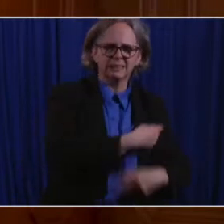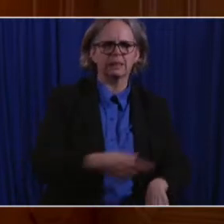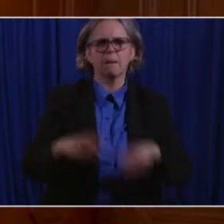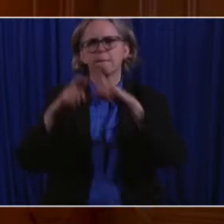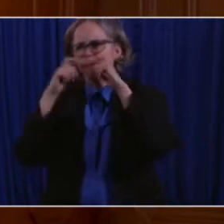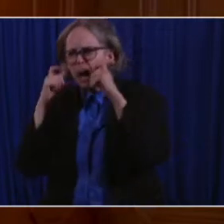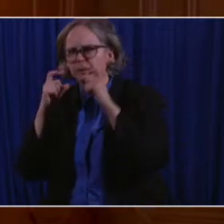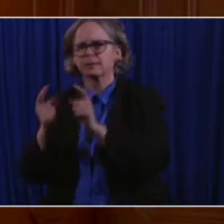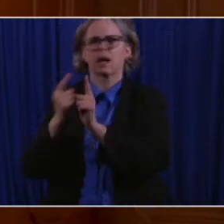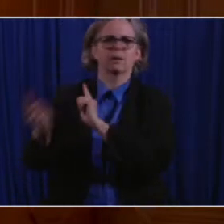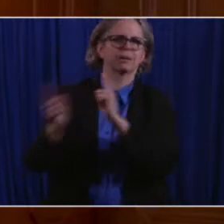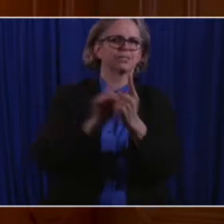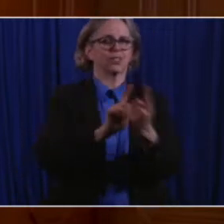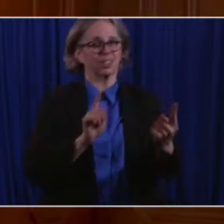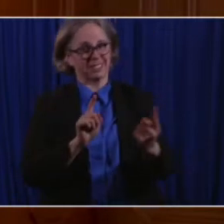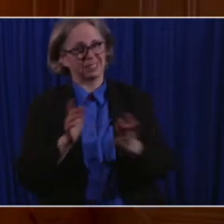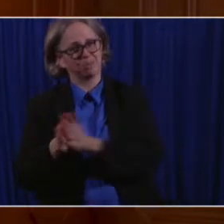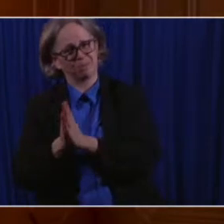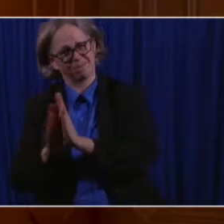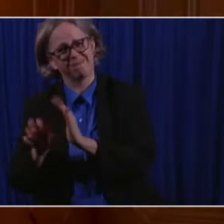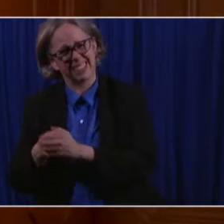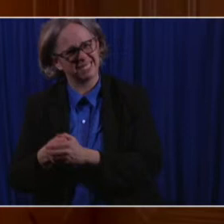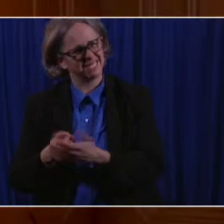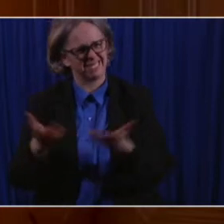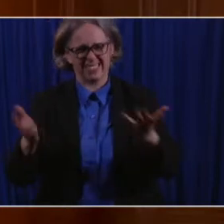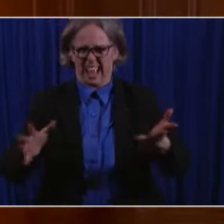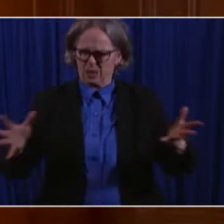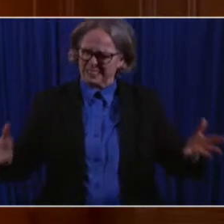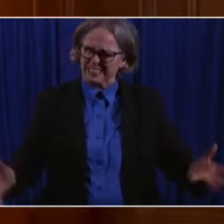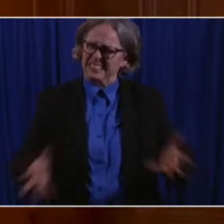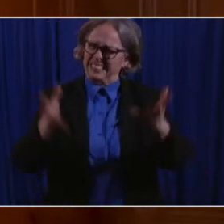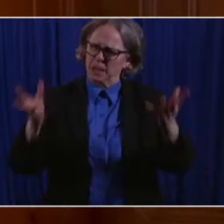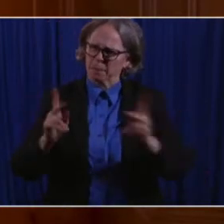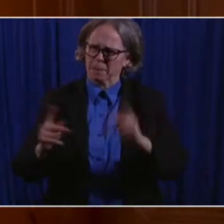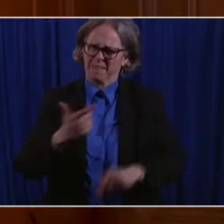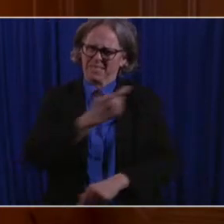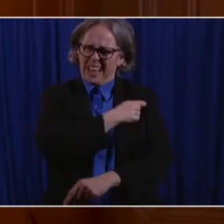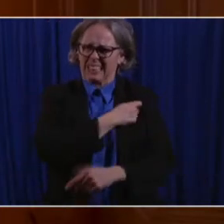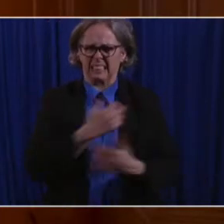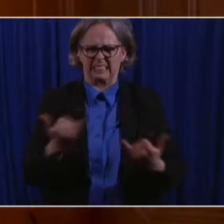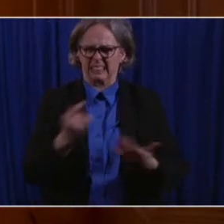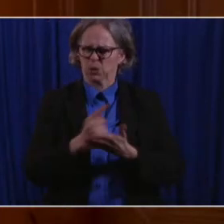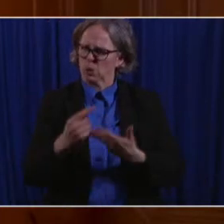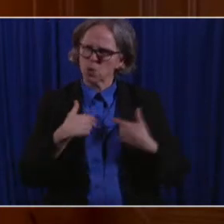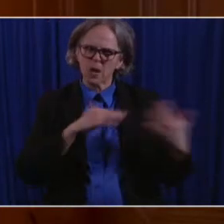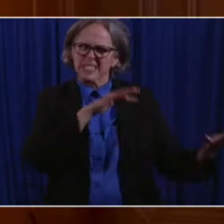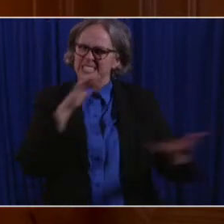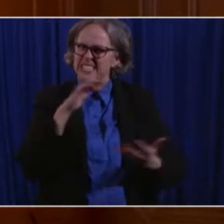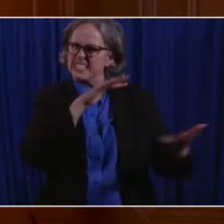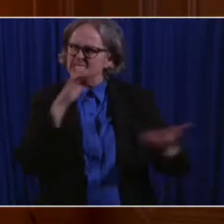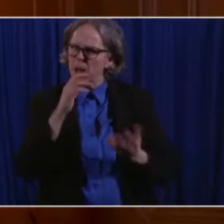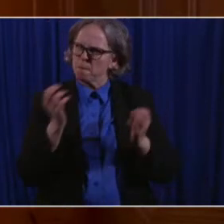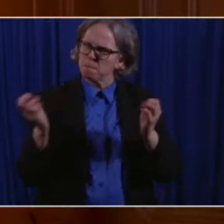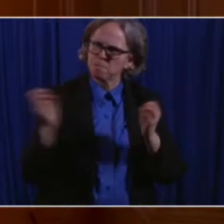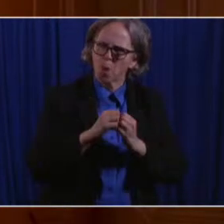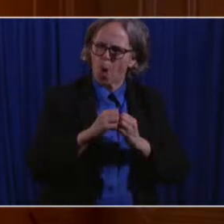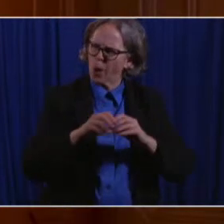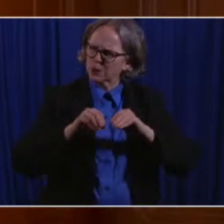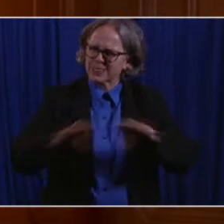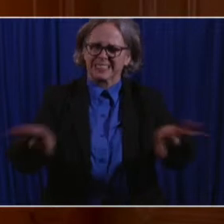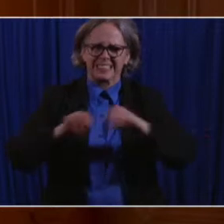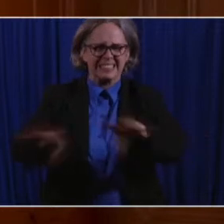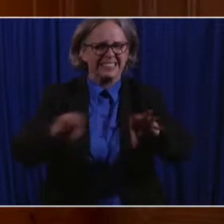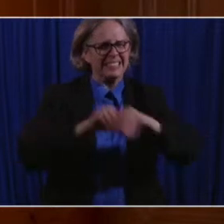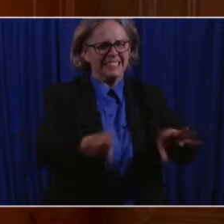And we're going to get a lot of people vaccinated this week, and we're going to continue to do everything we can to drive this virus to the